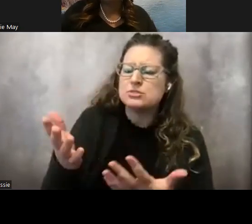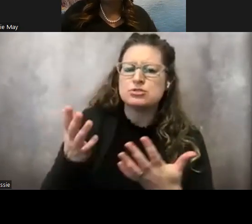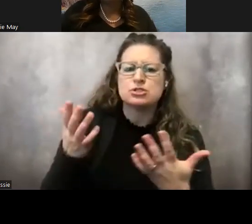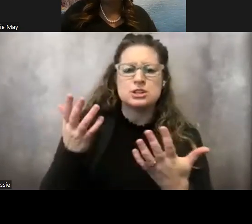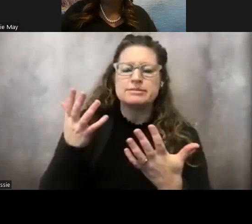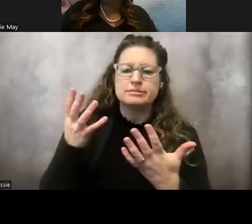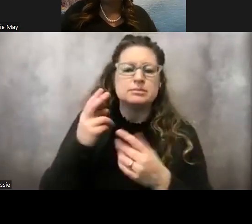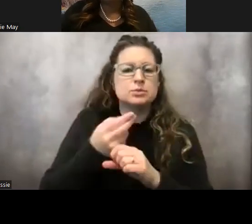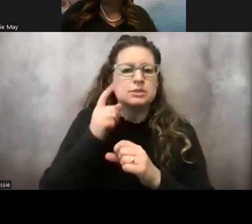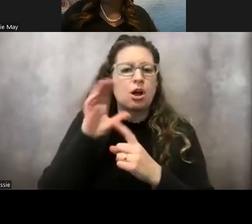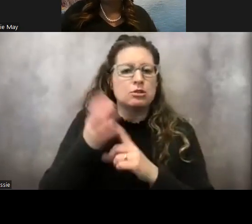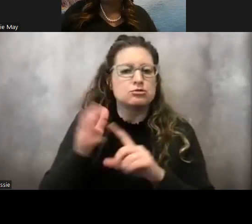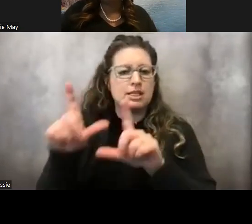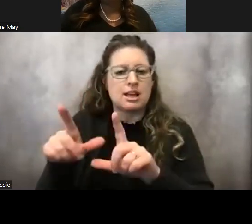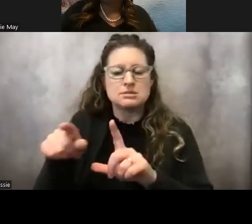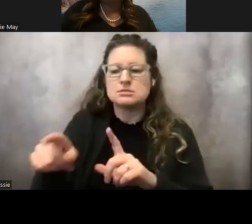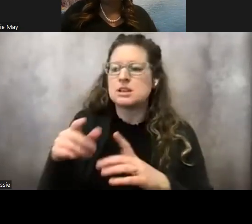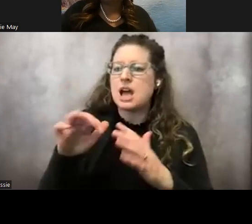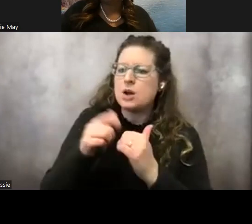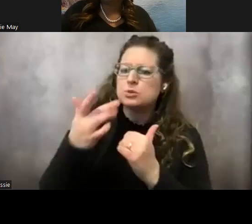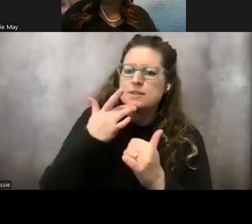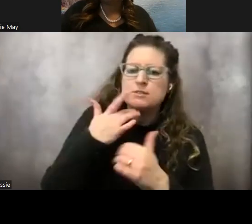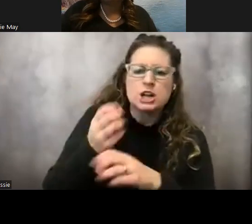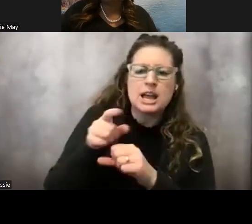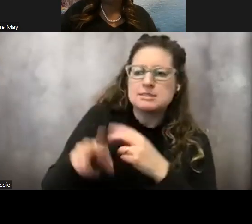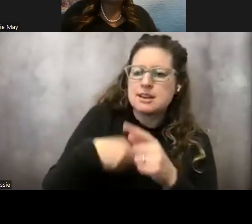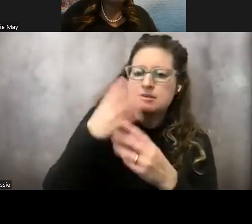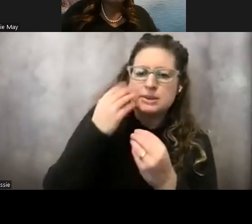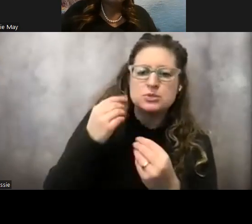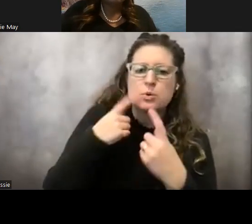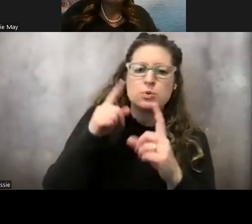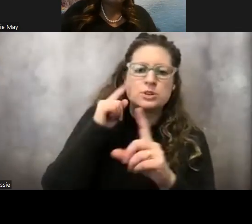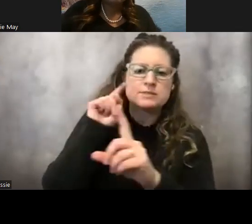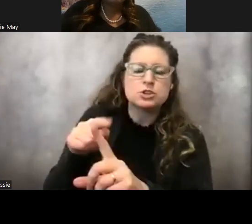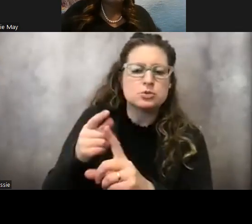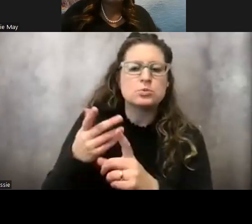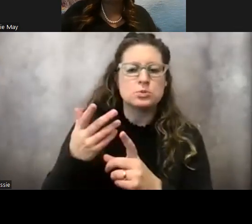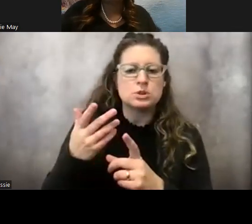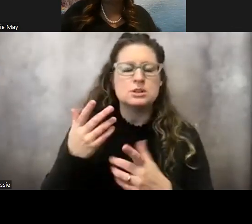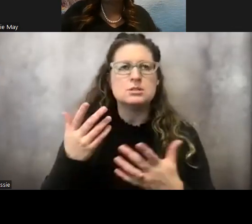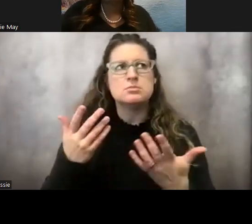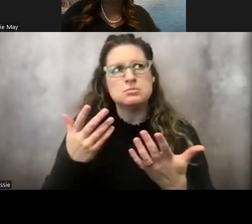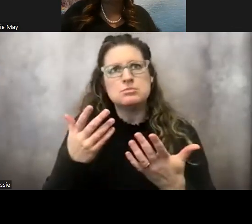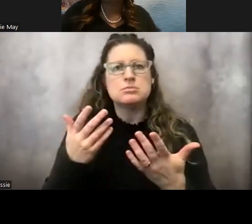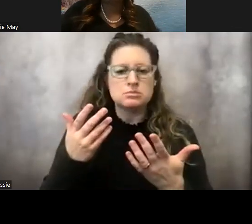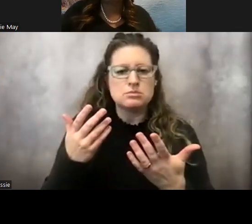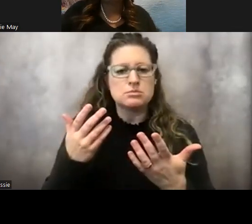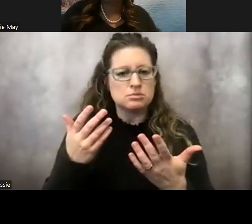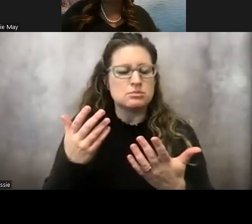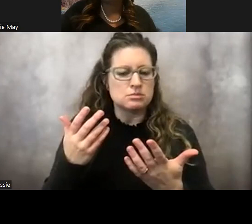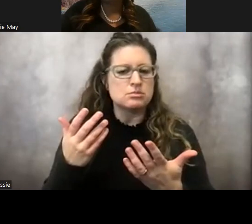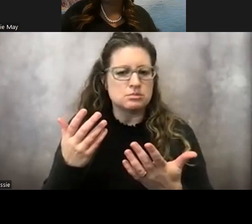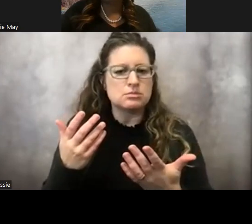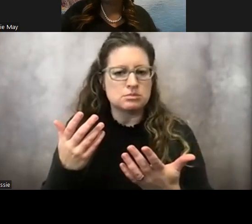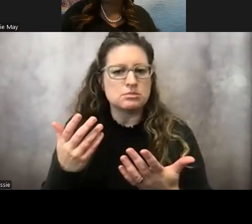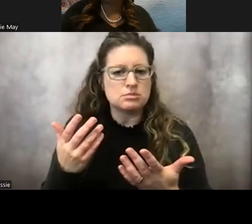would you like this information, or what works for you? And in some ways, we